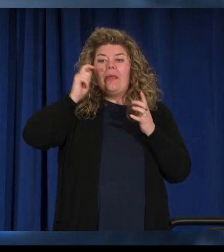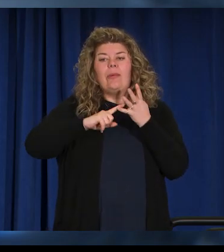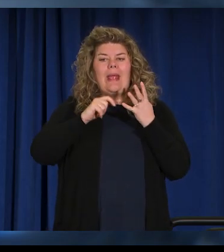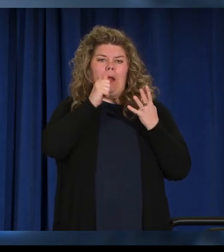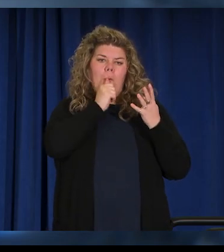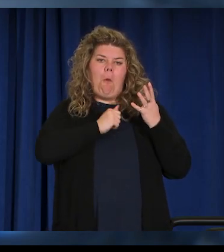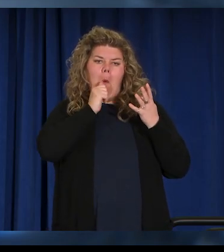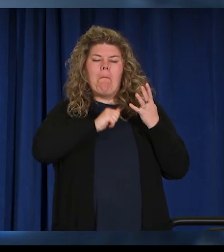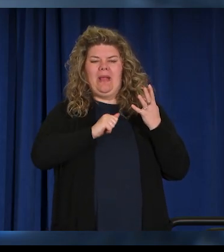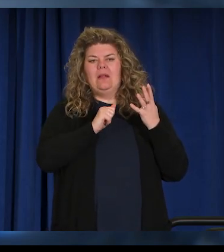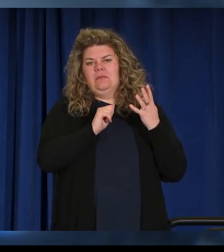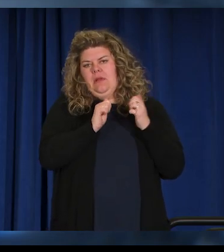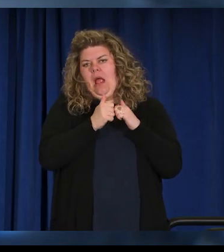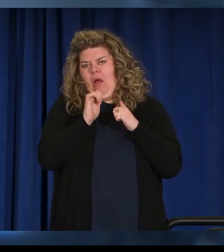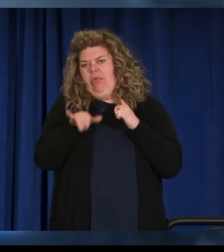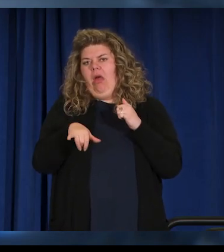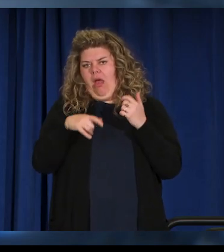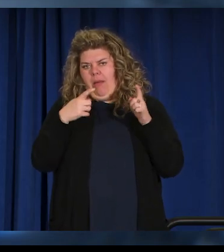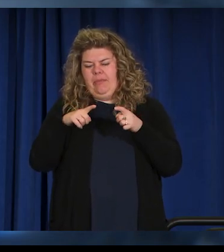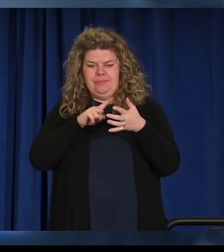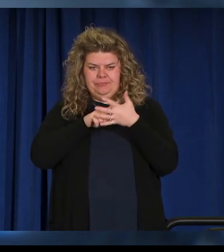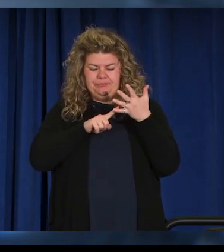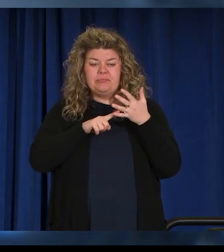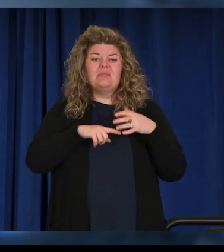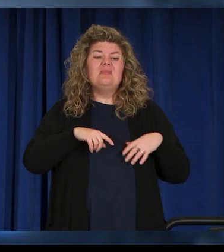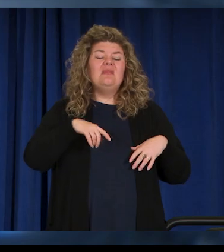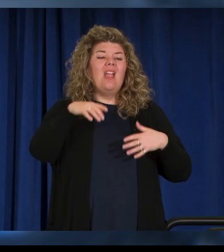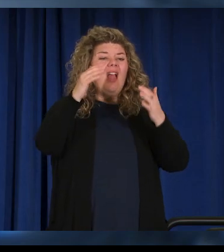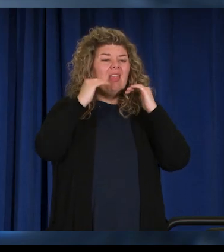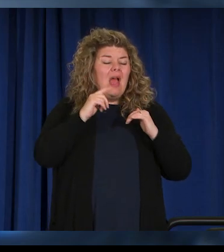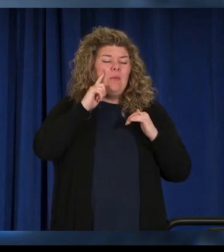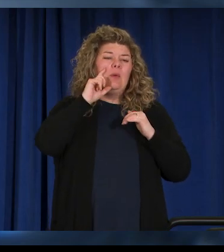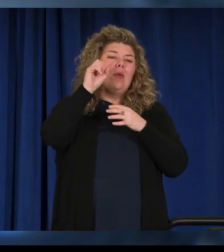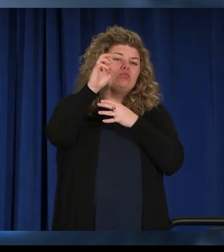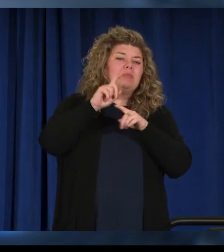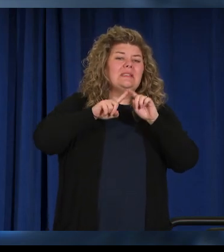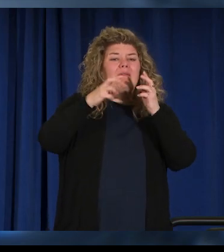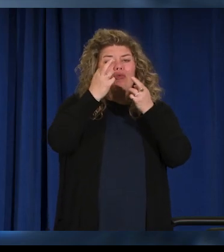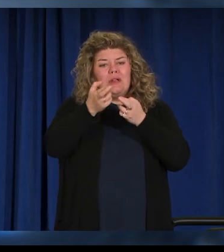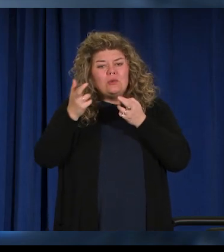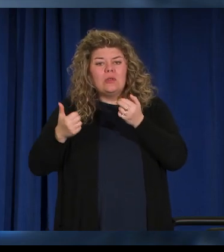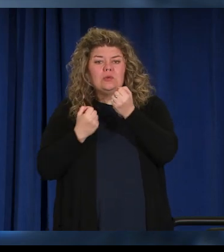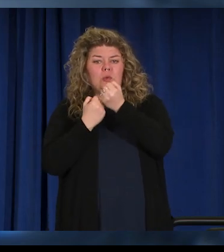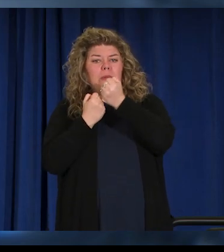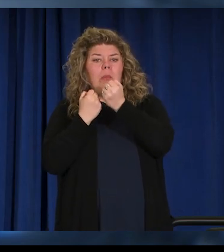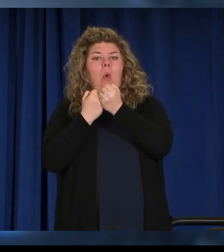mechanisms. Finally, we're going to highlight valuable resources to support neurodivergent individuals